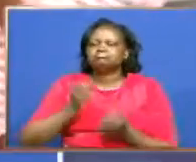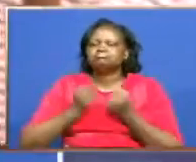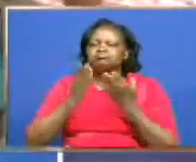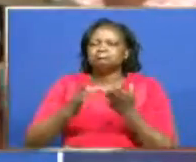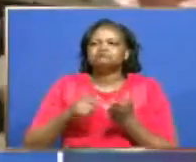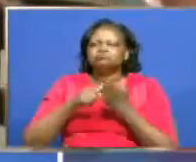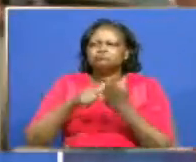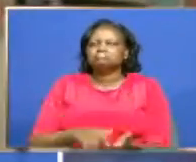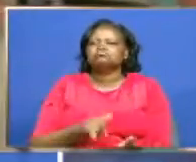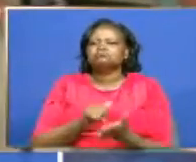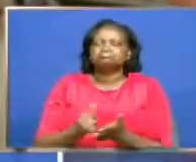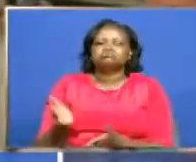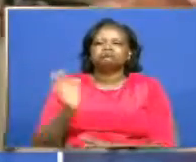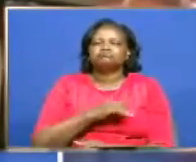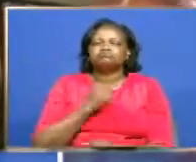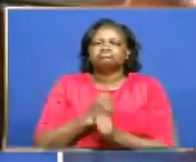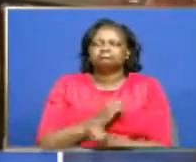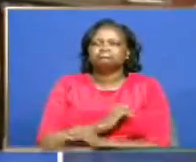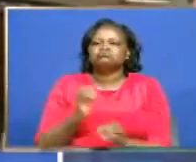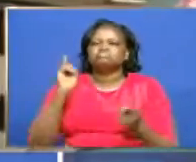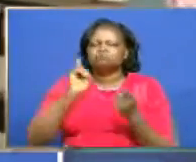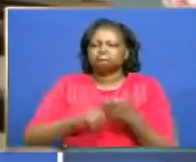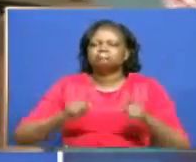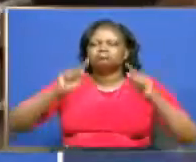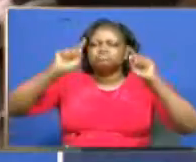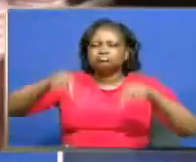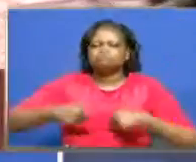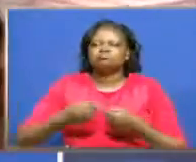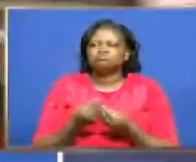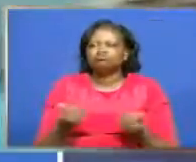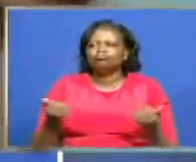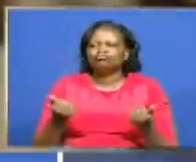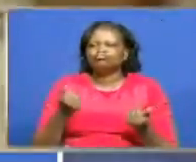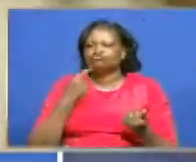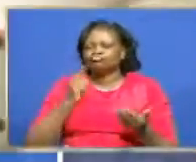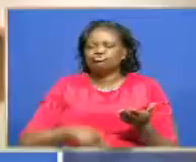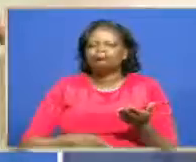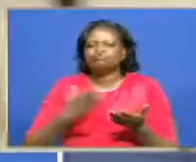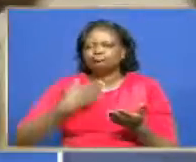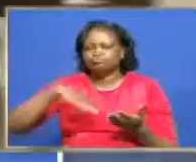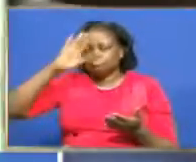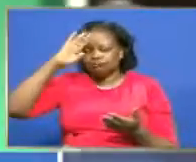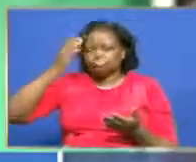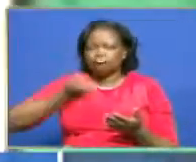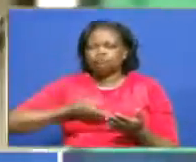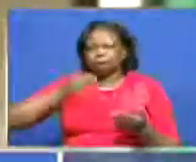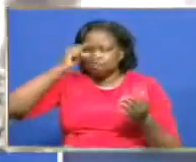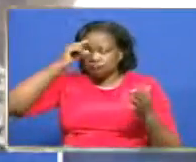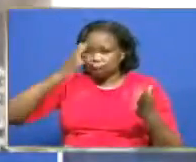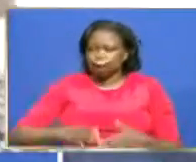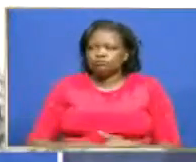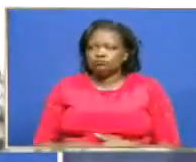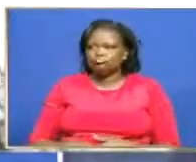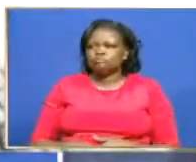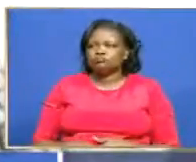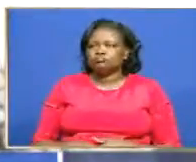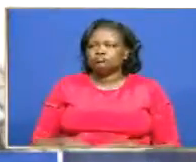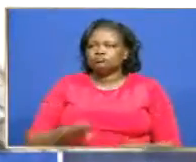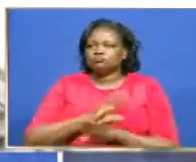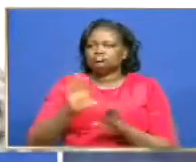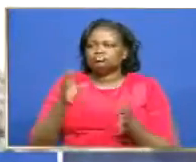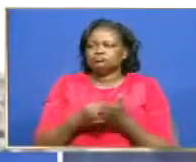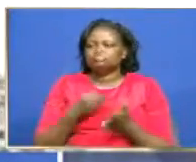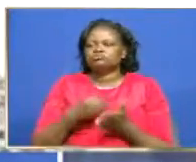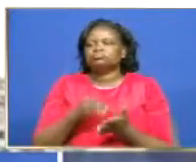that they will not go back to work until their demands are met, citing frustration by the Council of Governors. Low financial